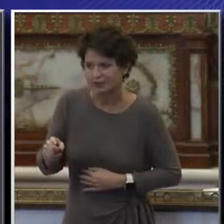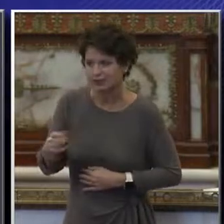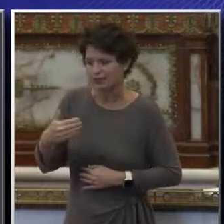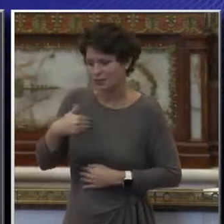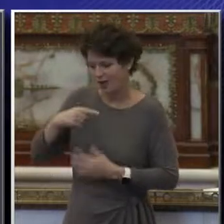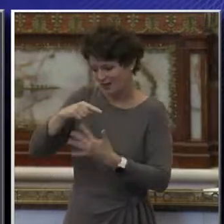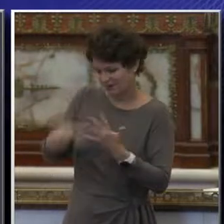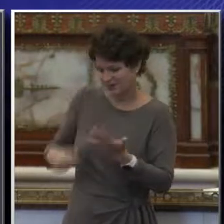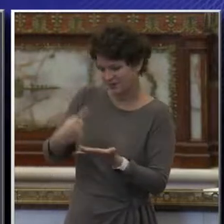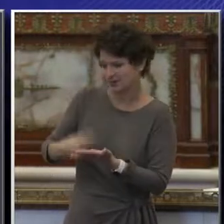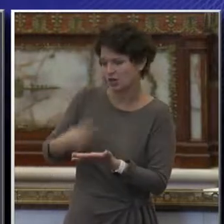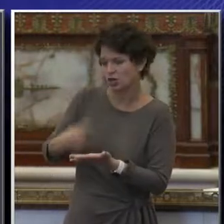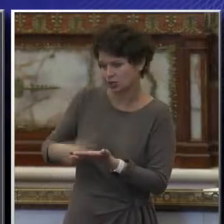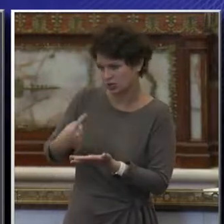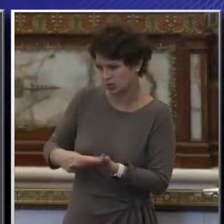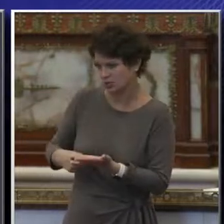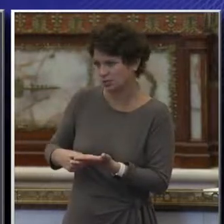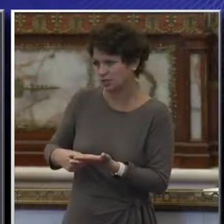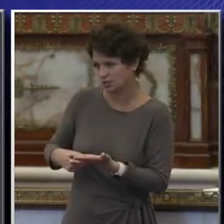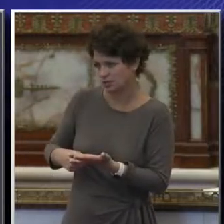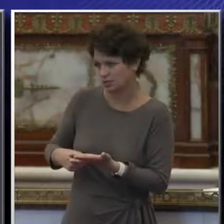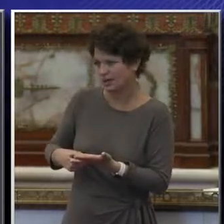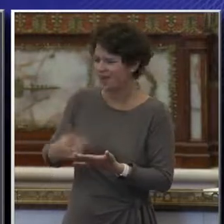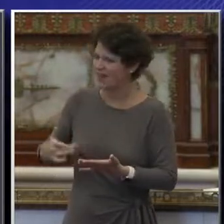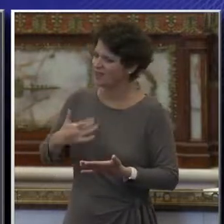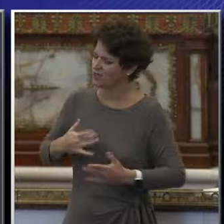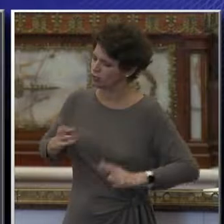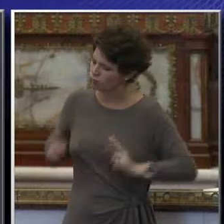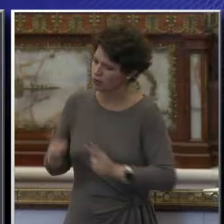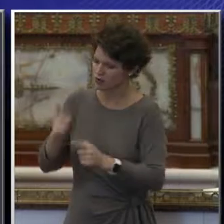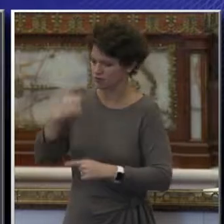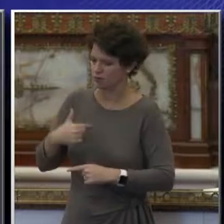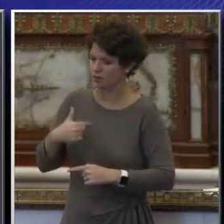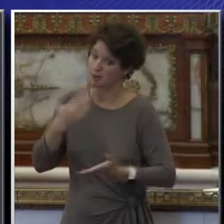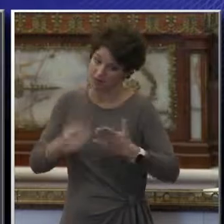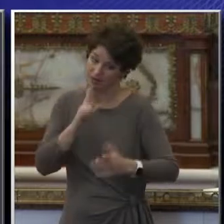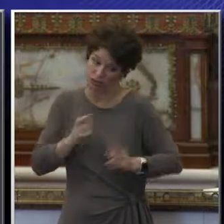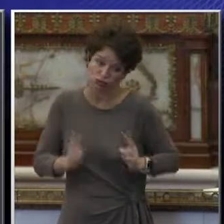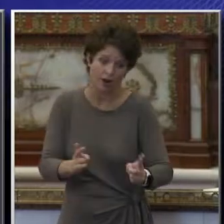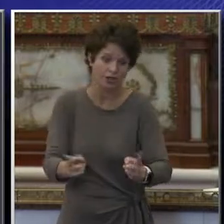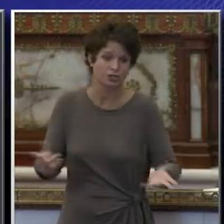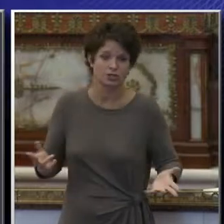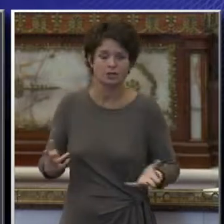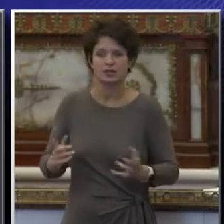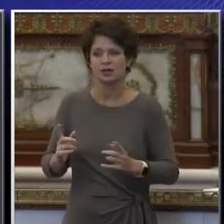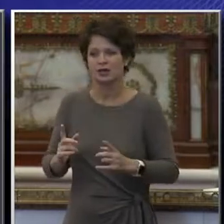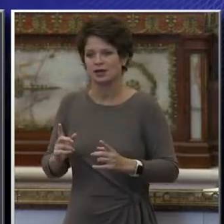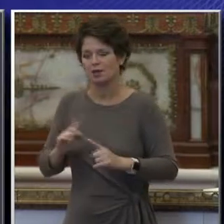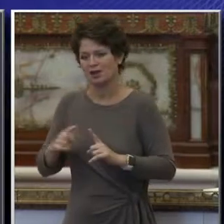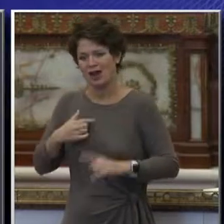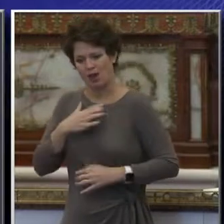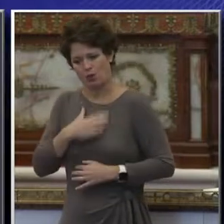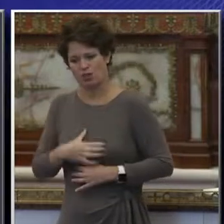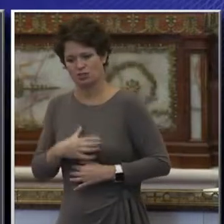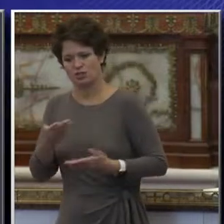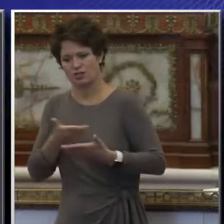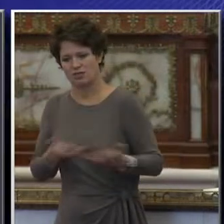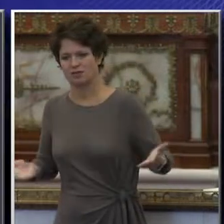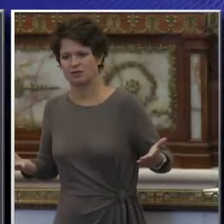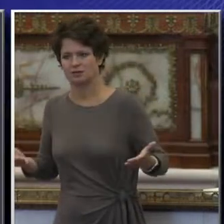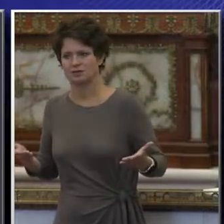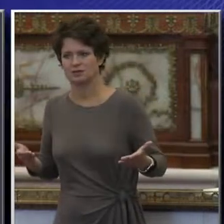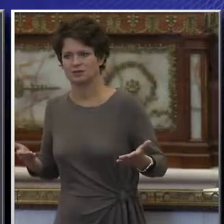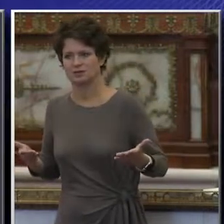have this discussion, and it's feeling rushed, and it may be rushed. I just wish that things were,